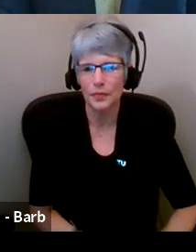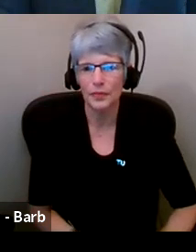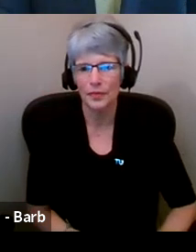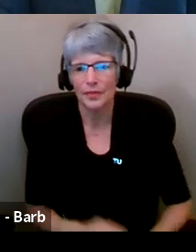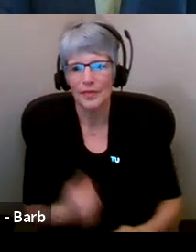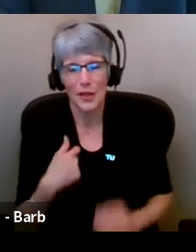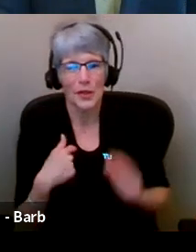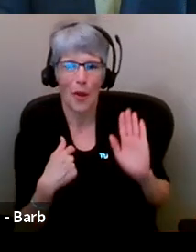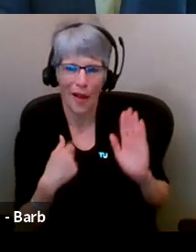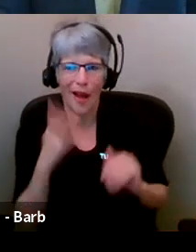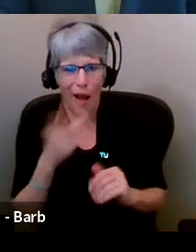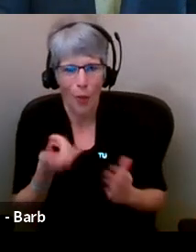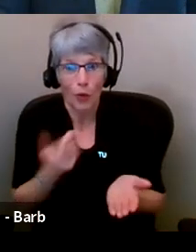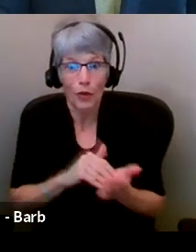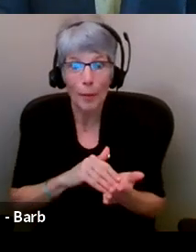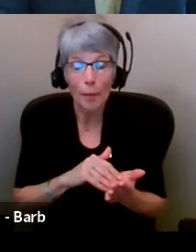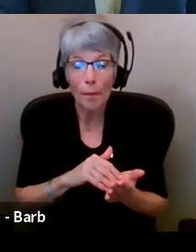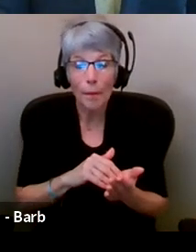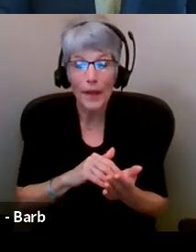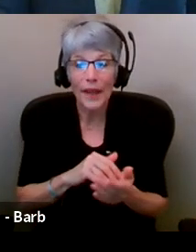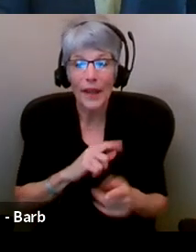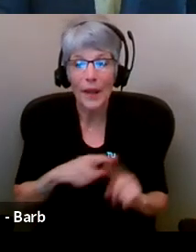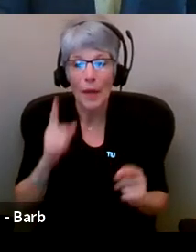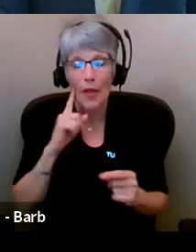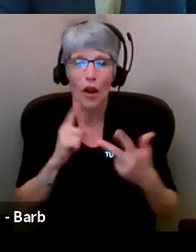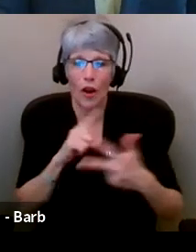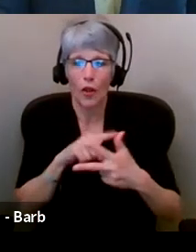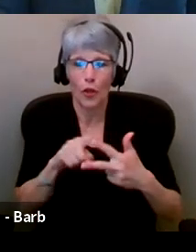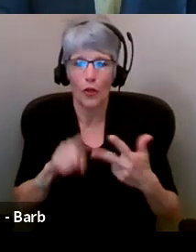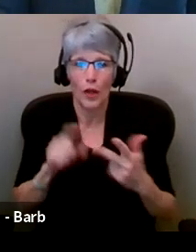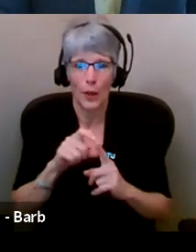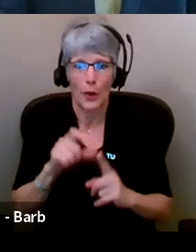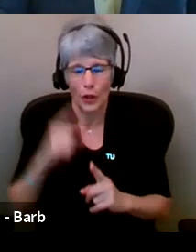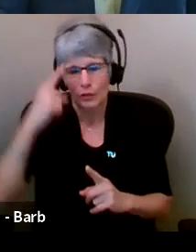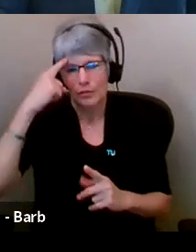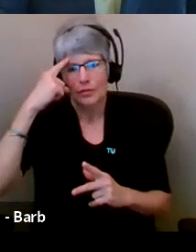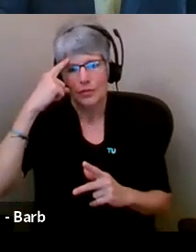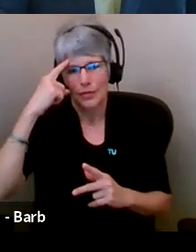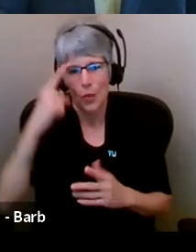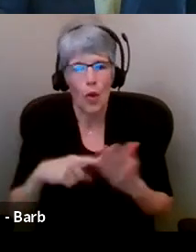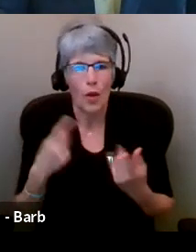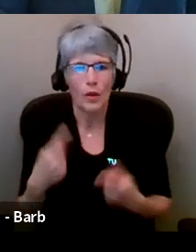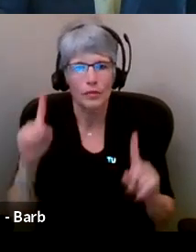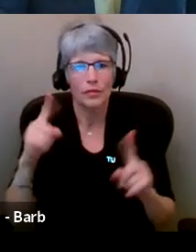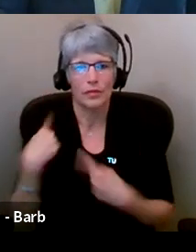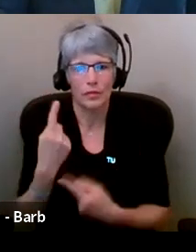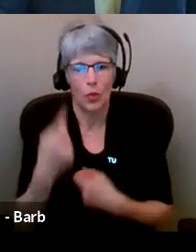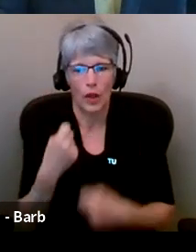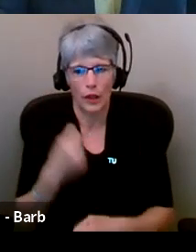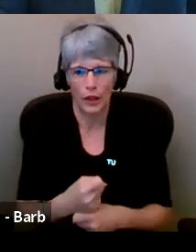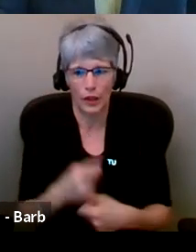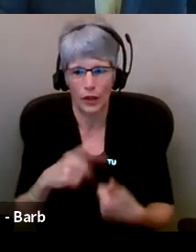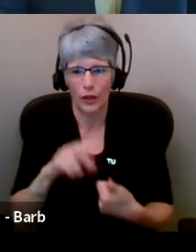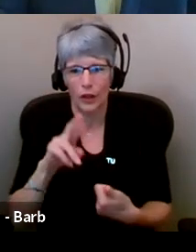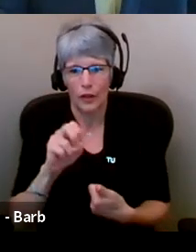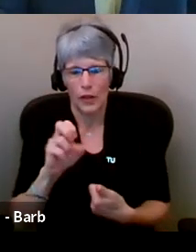repeat somewhat, but I just thought that there are three words that came to mind in terms of what we've accomplished over the last year. To me, it was resilience, which